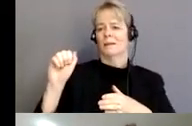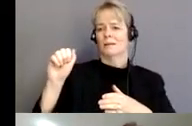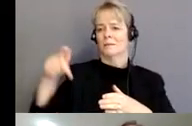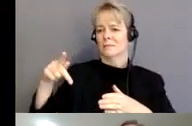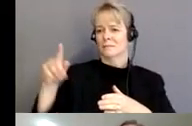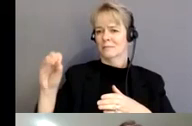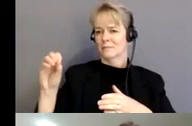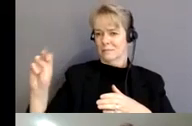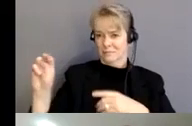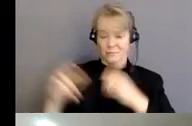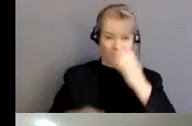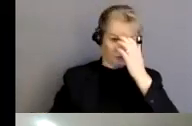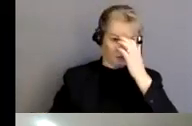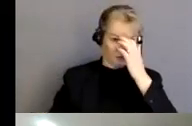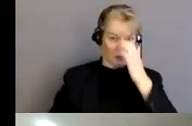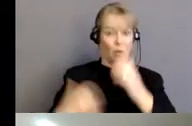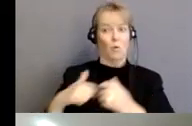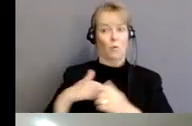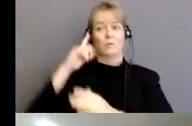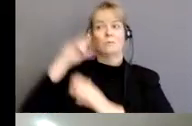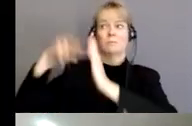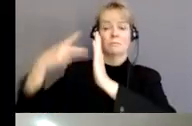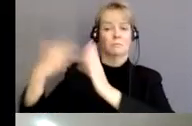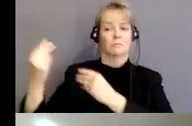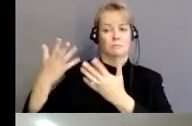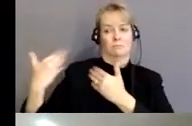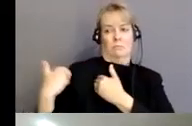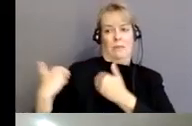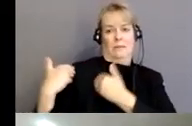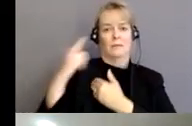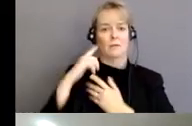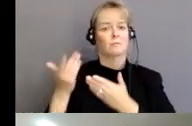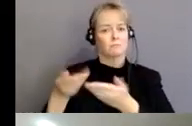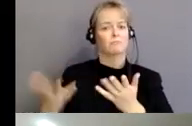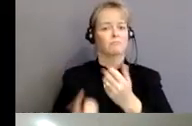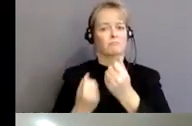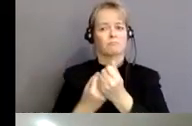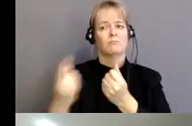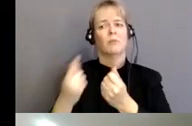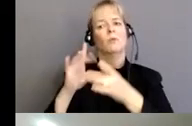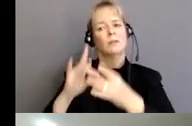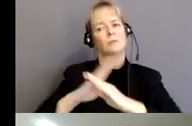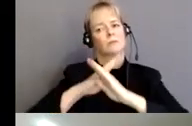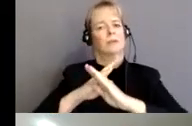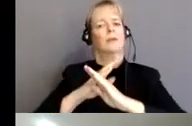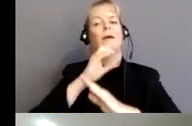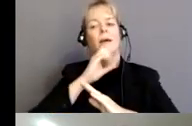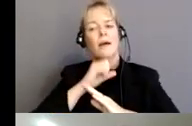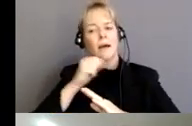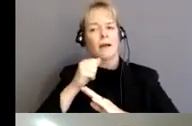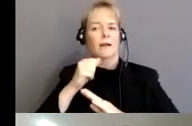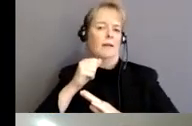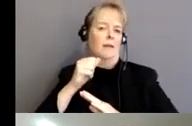mandated to implement Ontario's strategy to combat elder abuse and have been doing so since about 2003. We do get funded through the